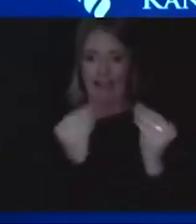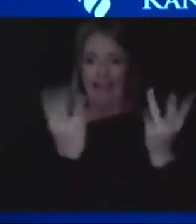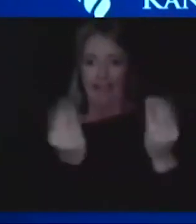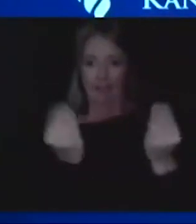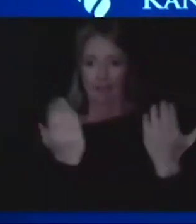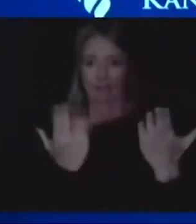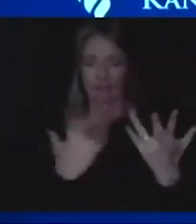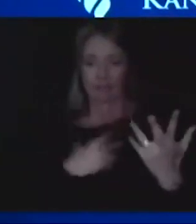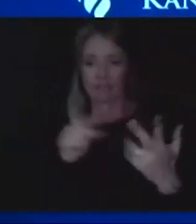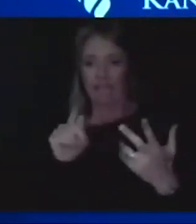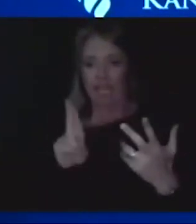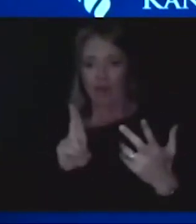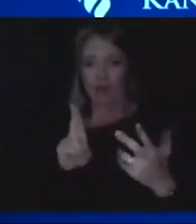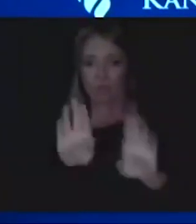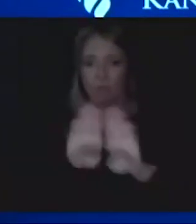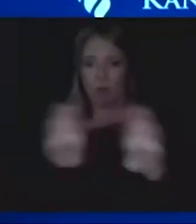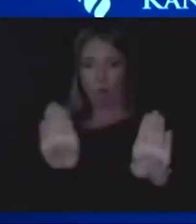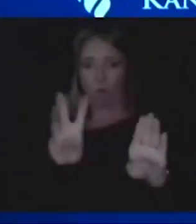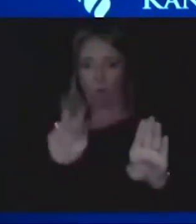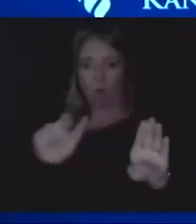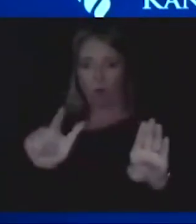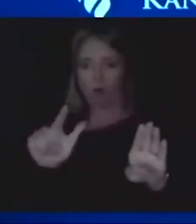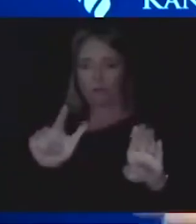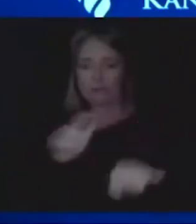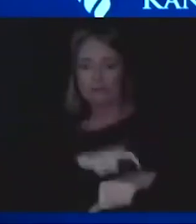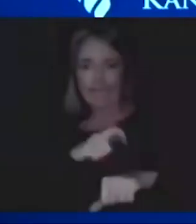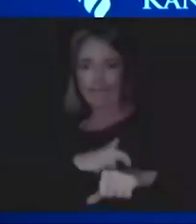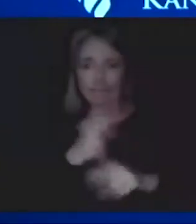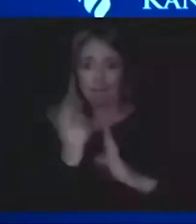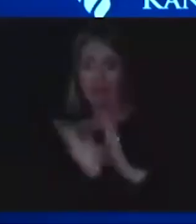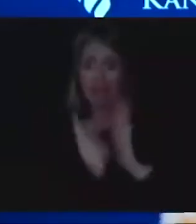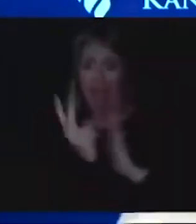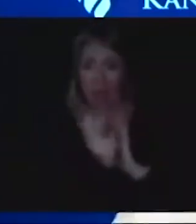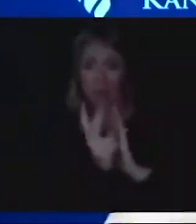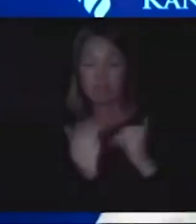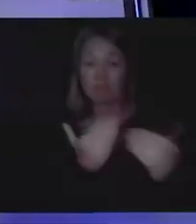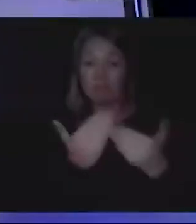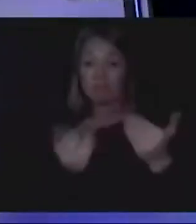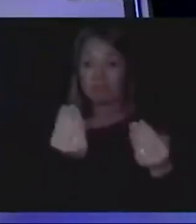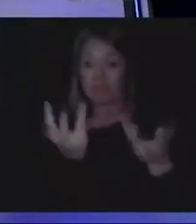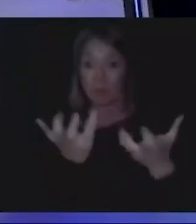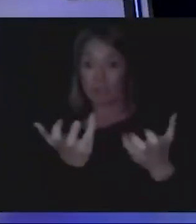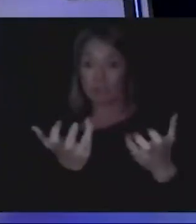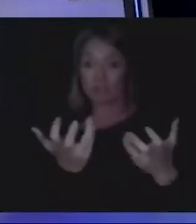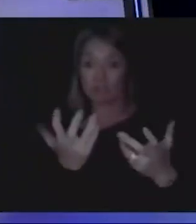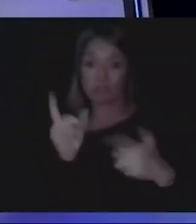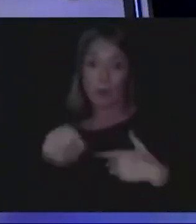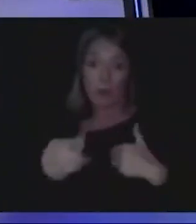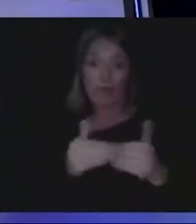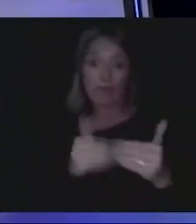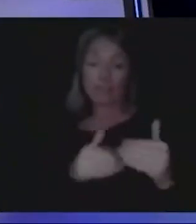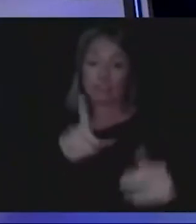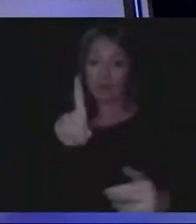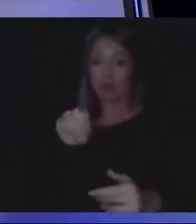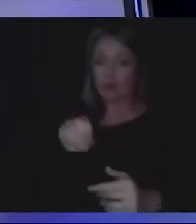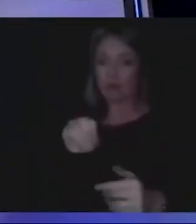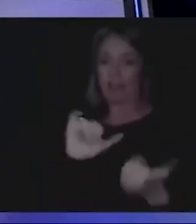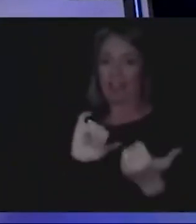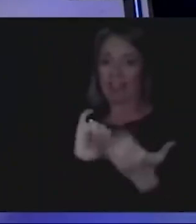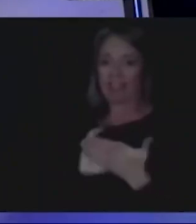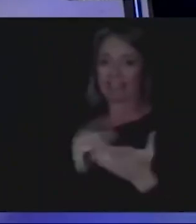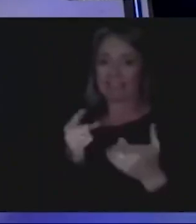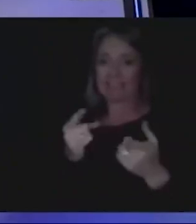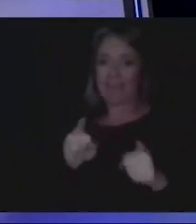or my maybe high, I still want to go to KU. I mean, do patients get much say in that? They do, and that's actually what's triggering this afternoon meeting